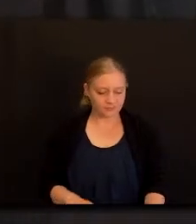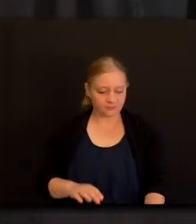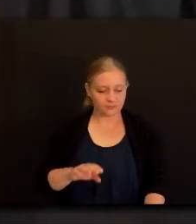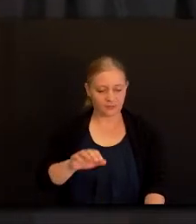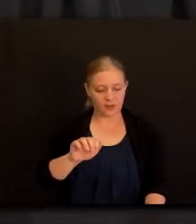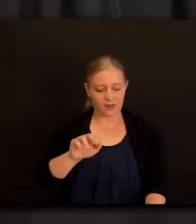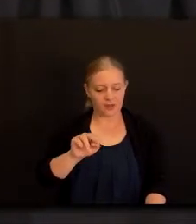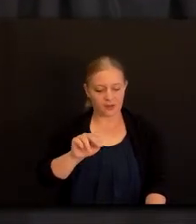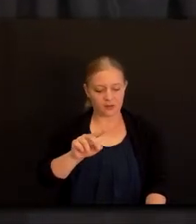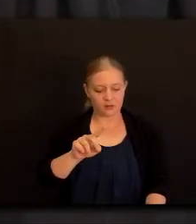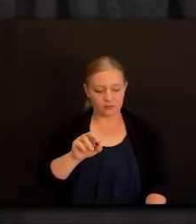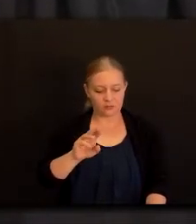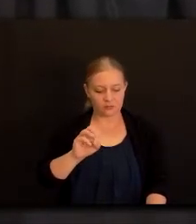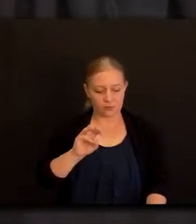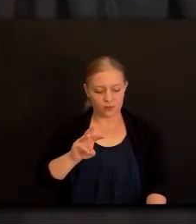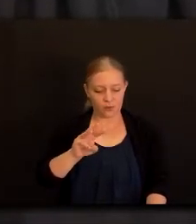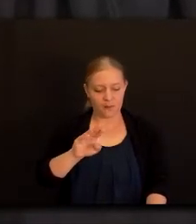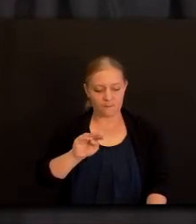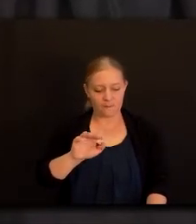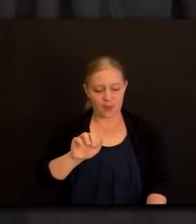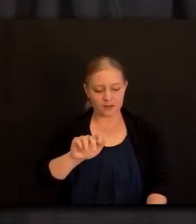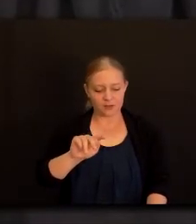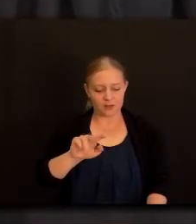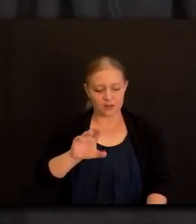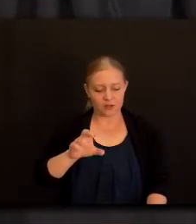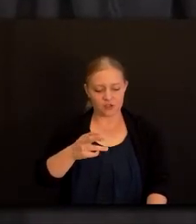Andrew David Matchett.